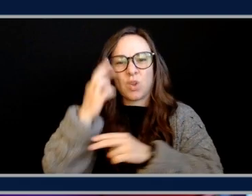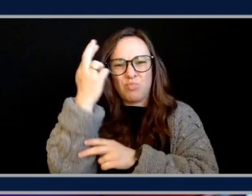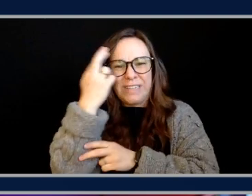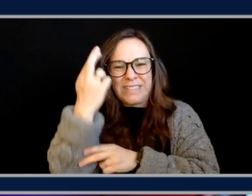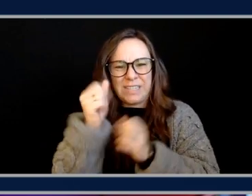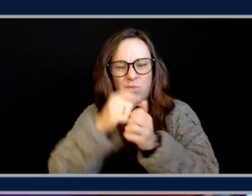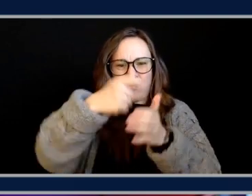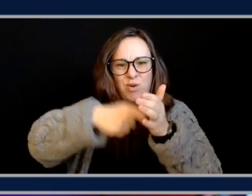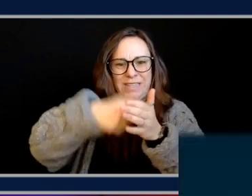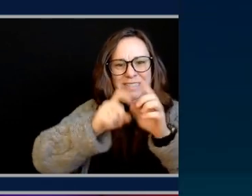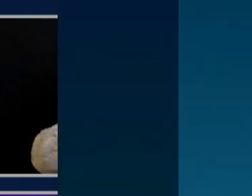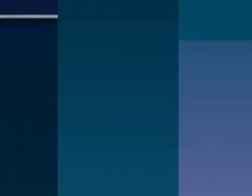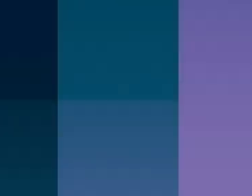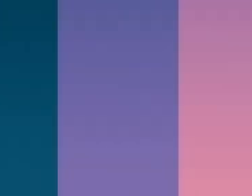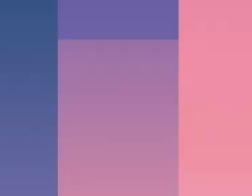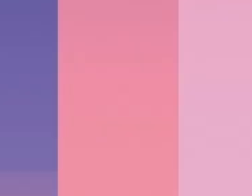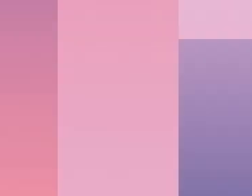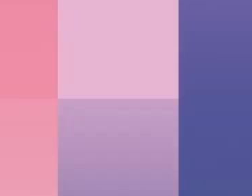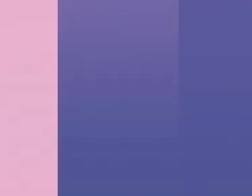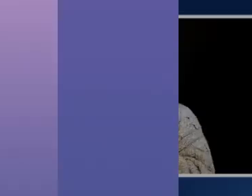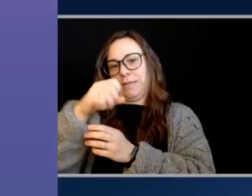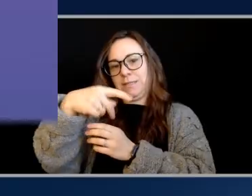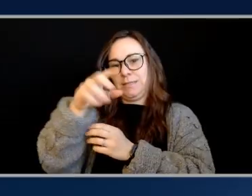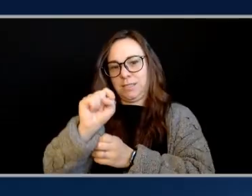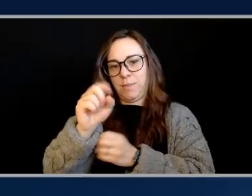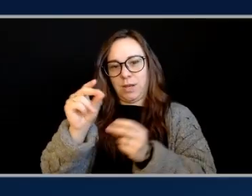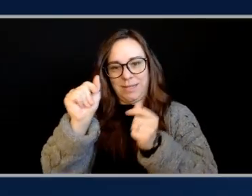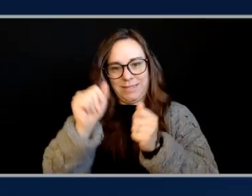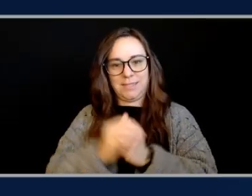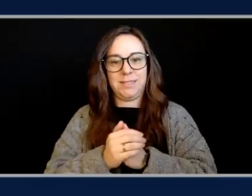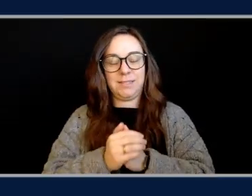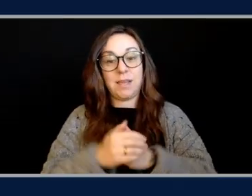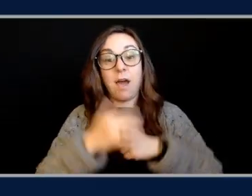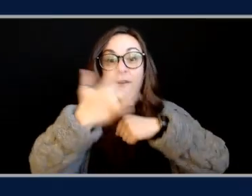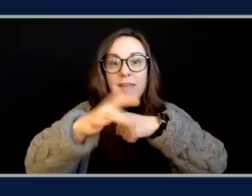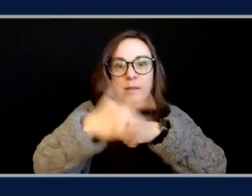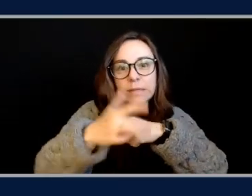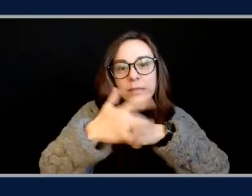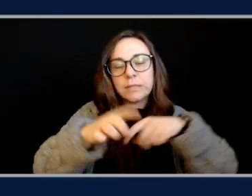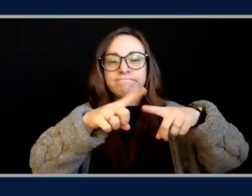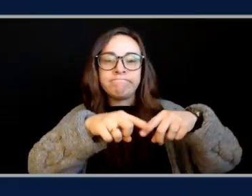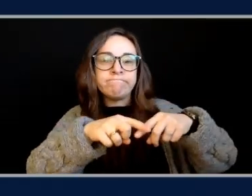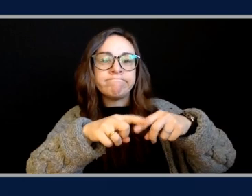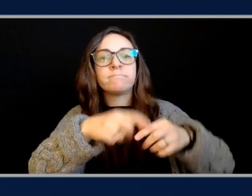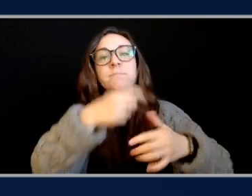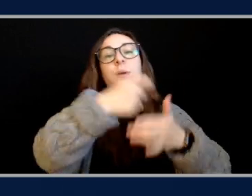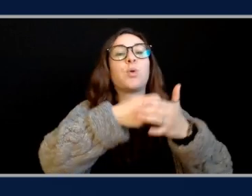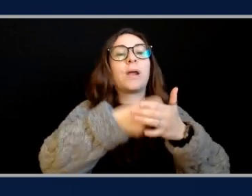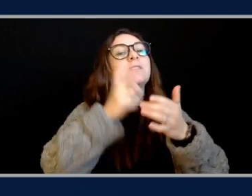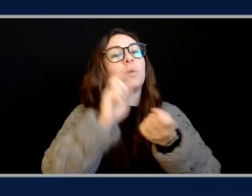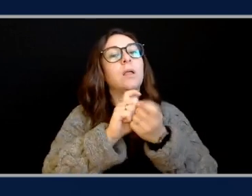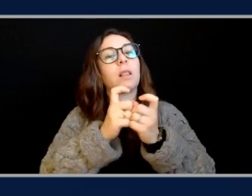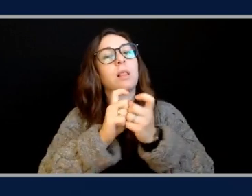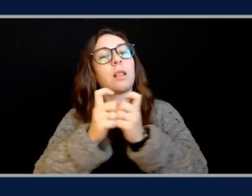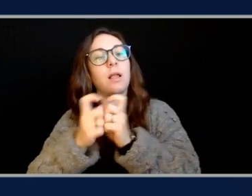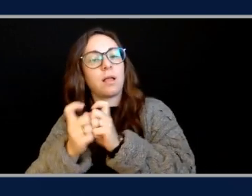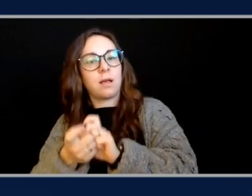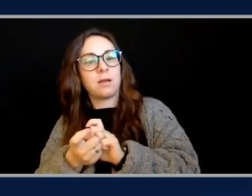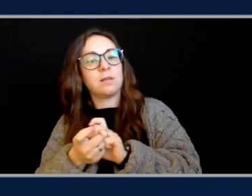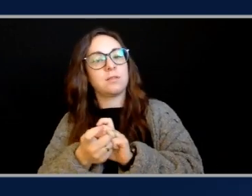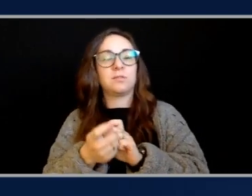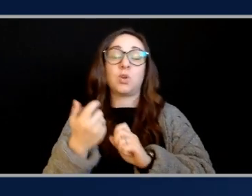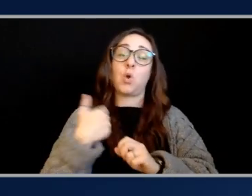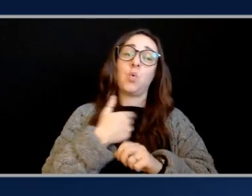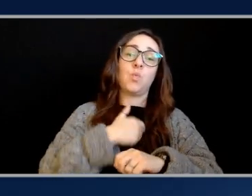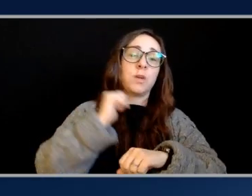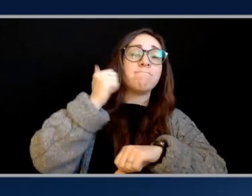with a Spot instance, right? It's the same instance, but depending on the availability zone that you're picking, the price is going to change. And so we just created this useful little widget